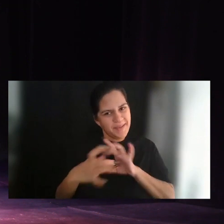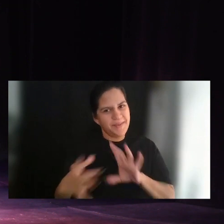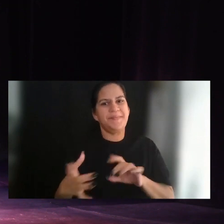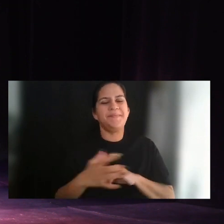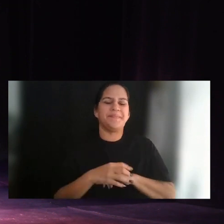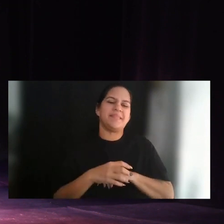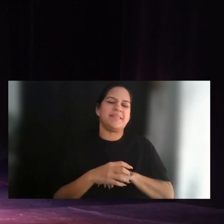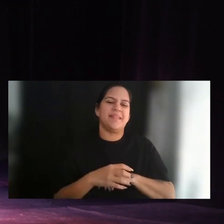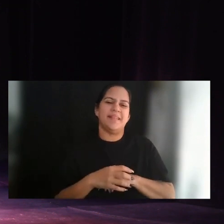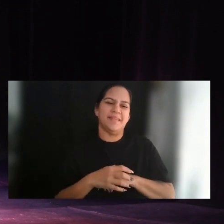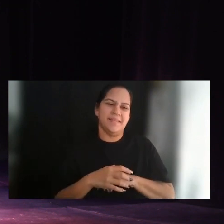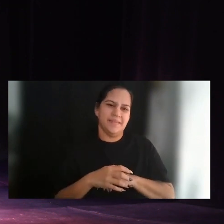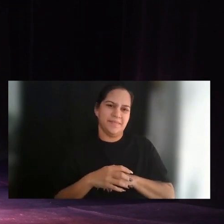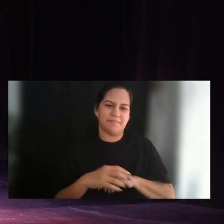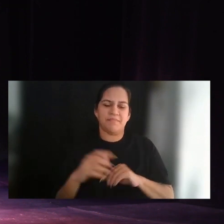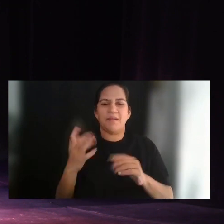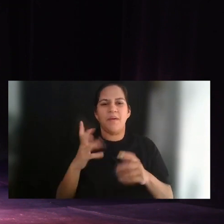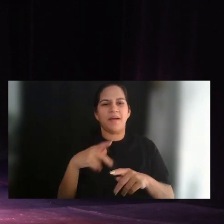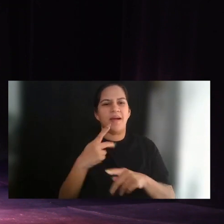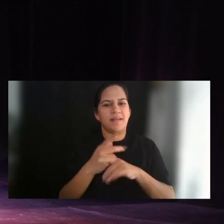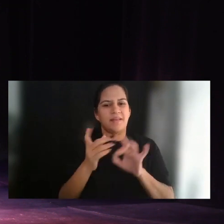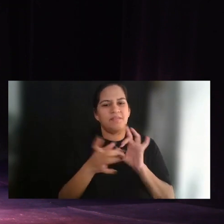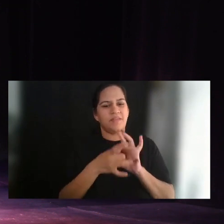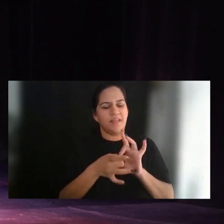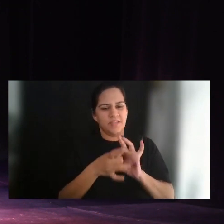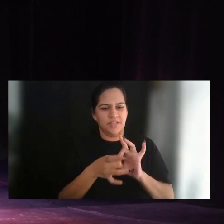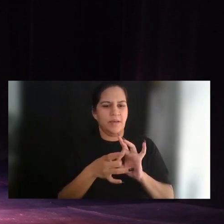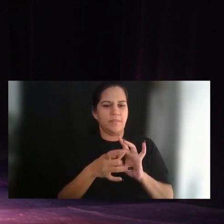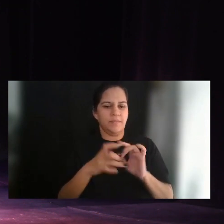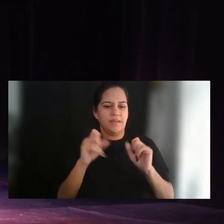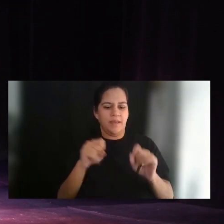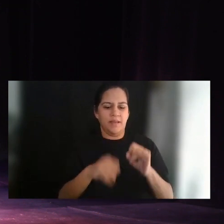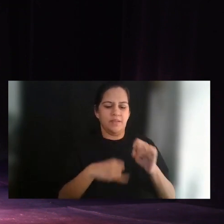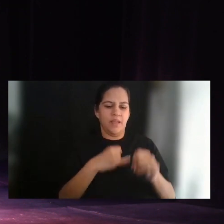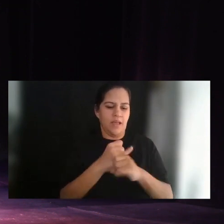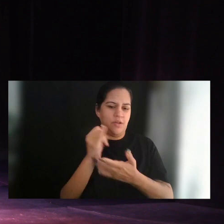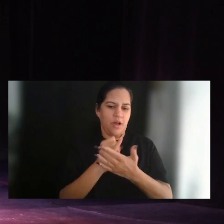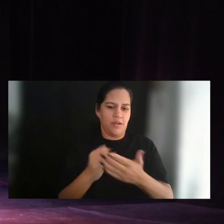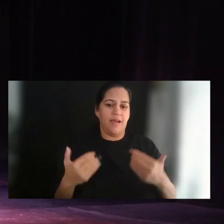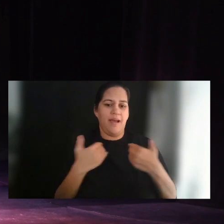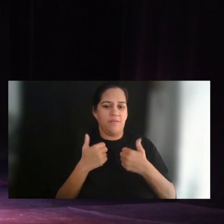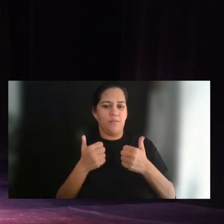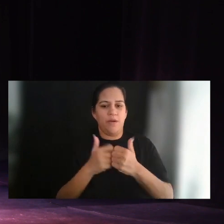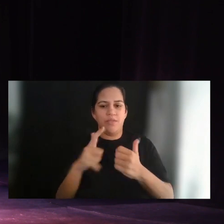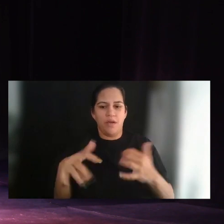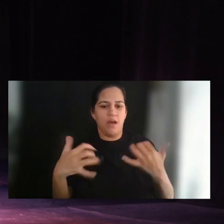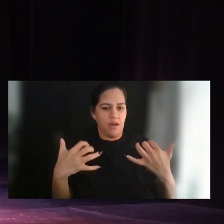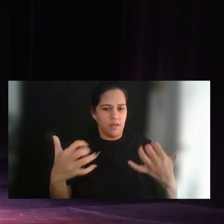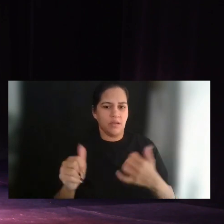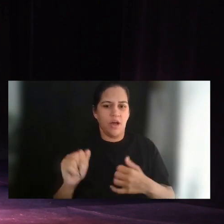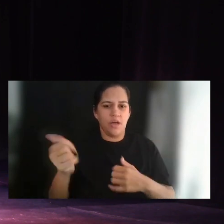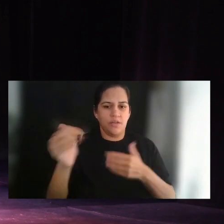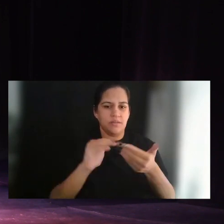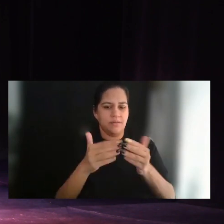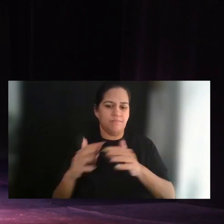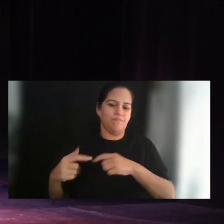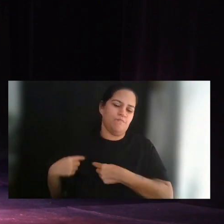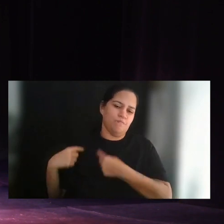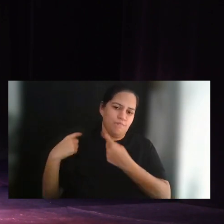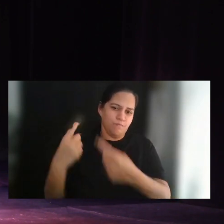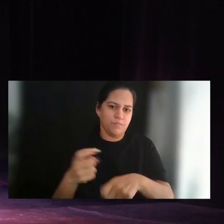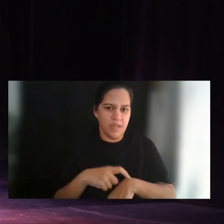What kind of relationships can international artists have with audiences in other cities over a long period of time? And what relationships